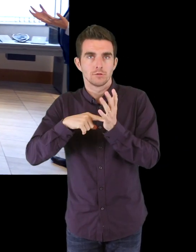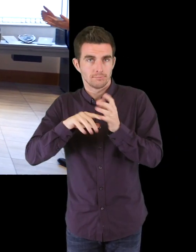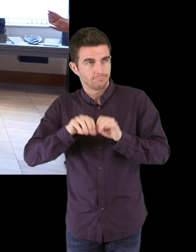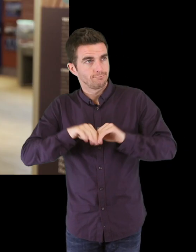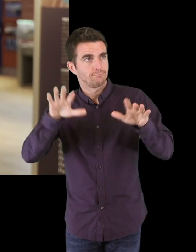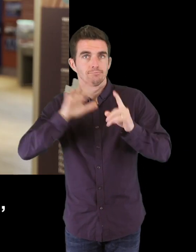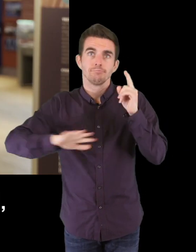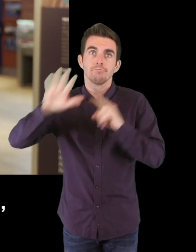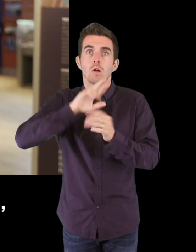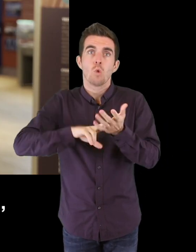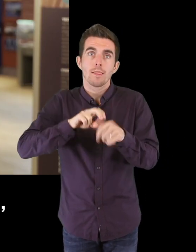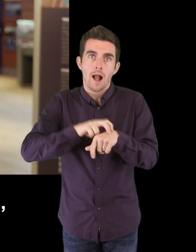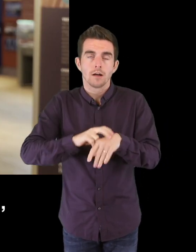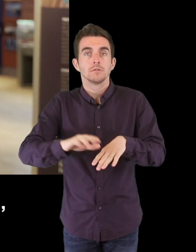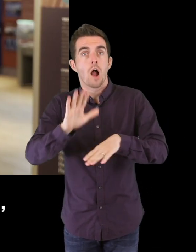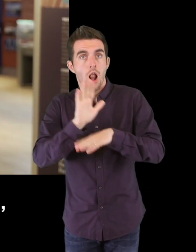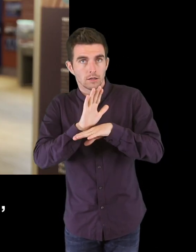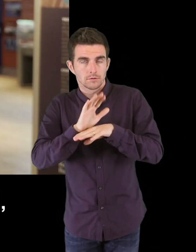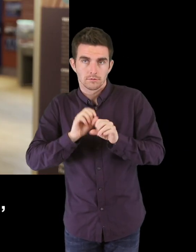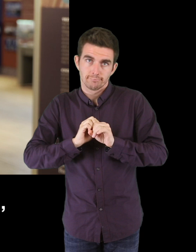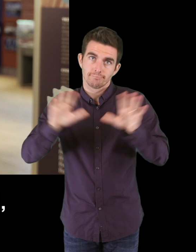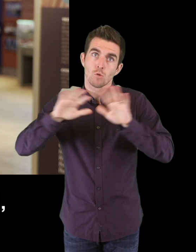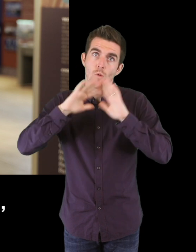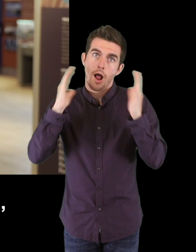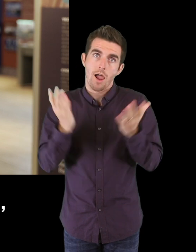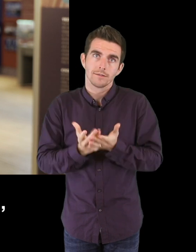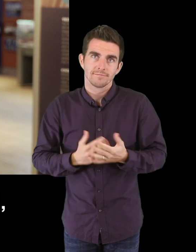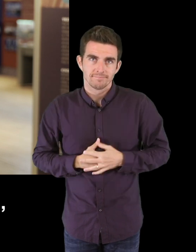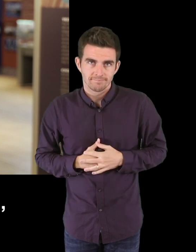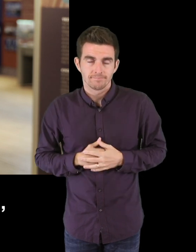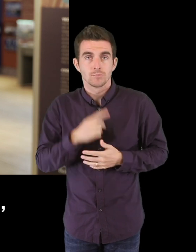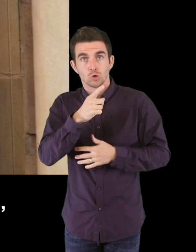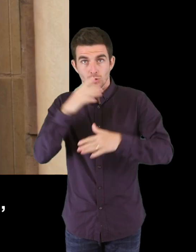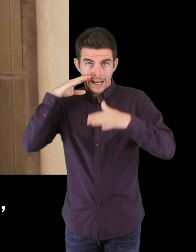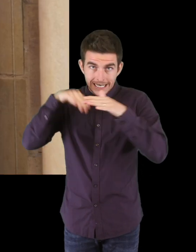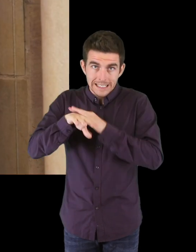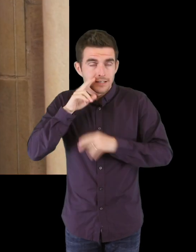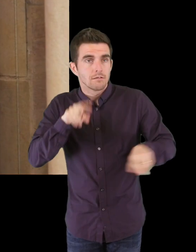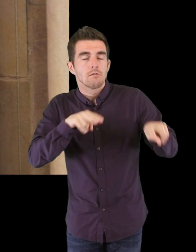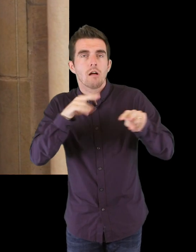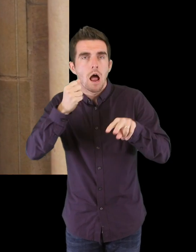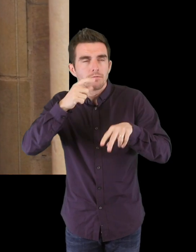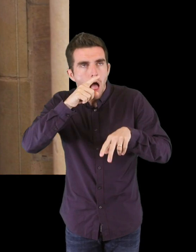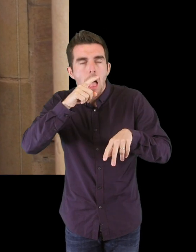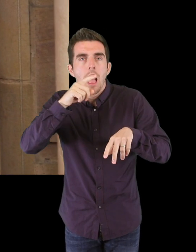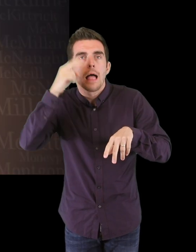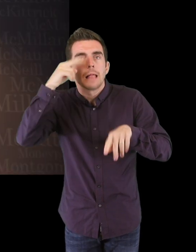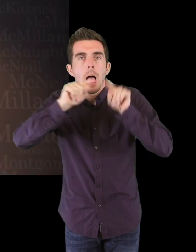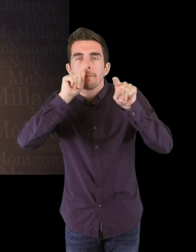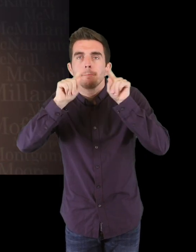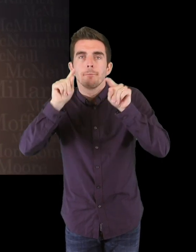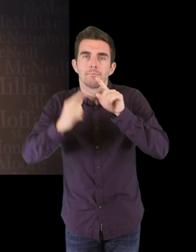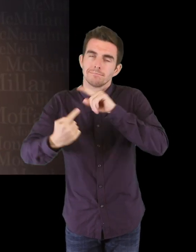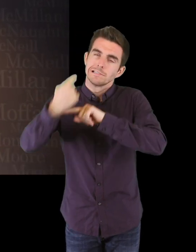Scots contributes to wider society within Northern Ireland, Ulster and the wider world. As you enter the centre, you see the